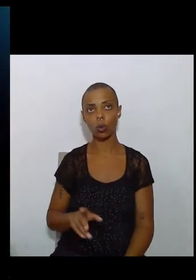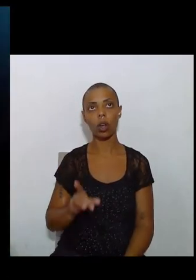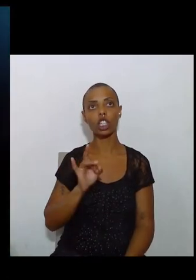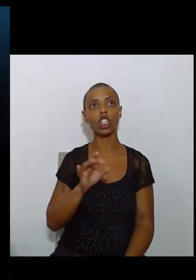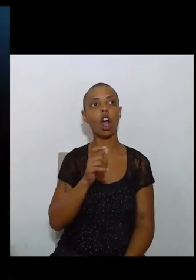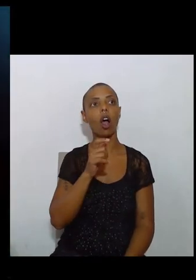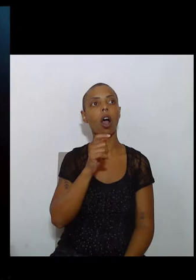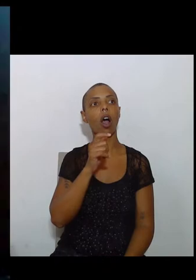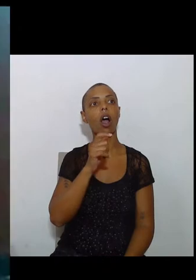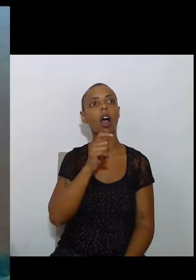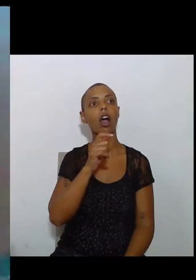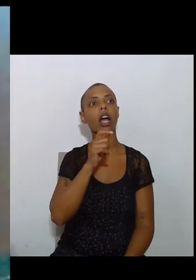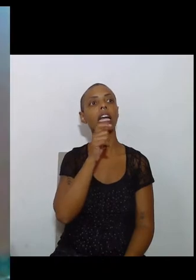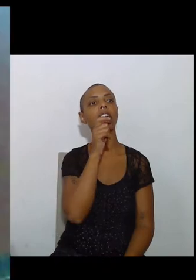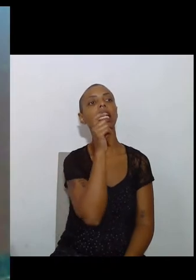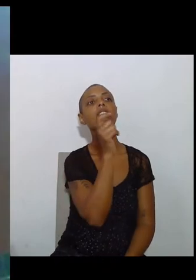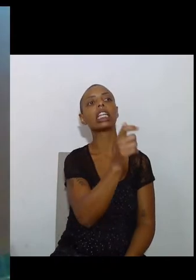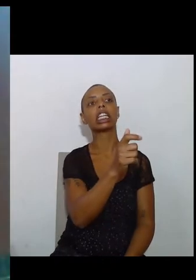um